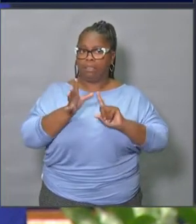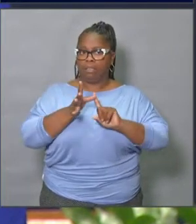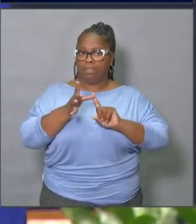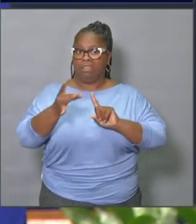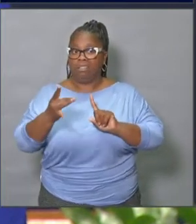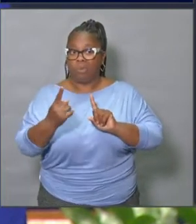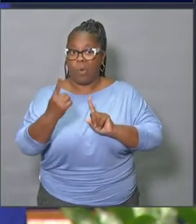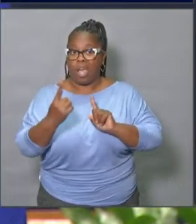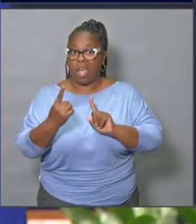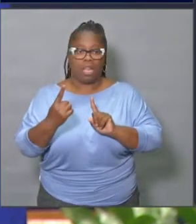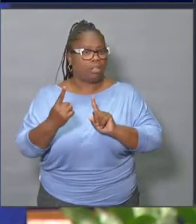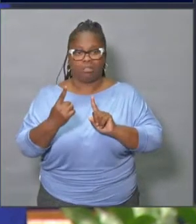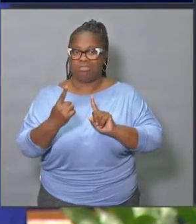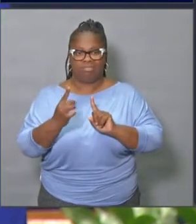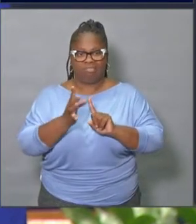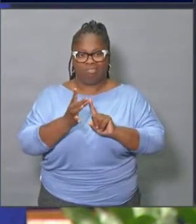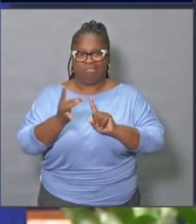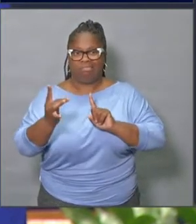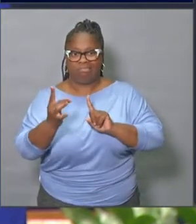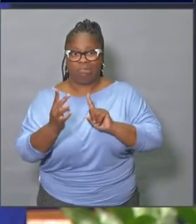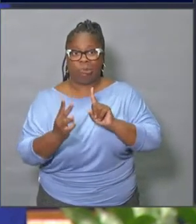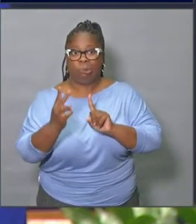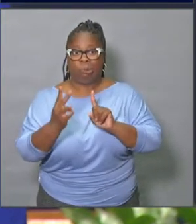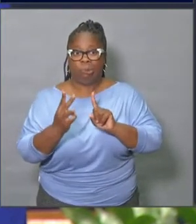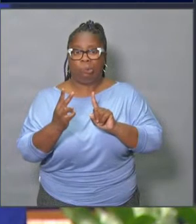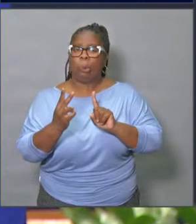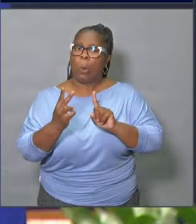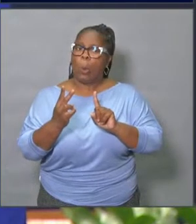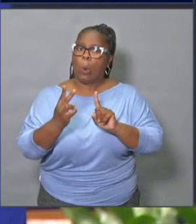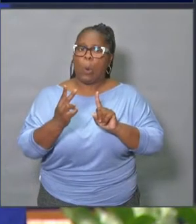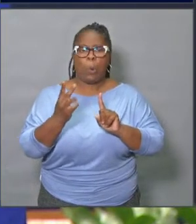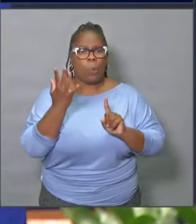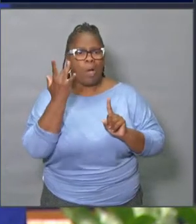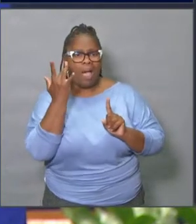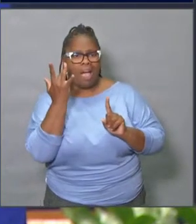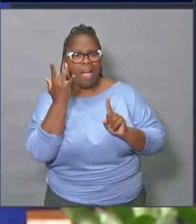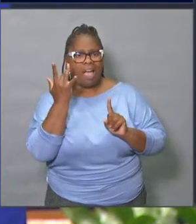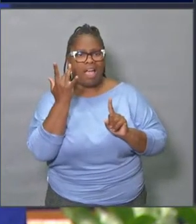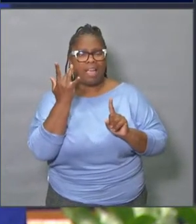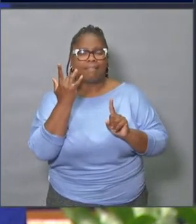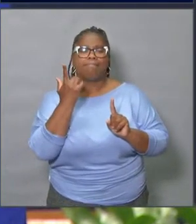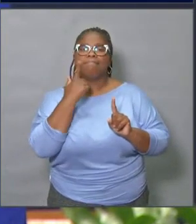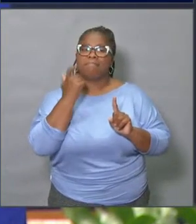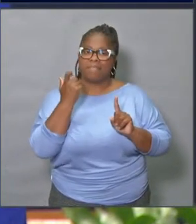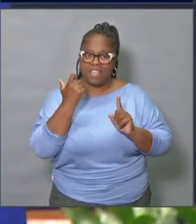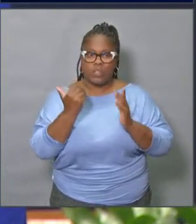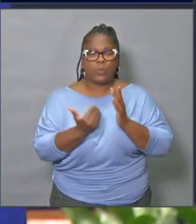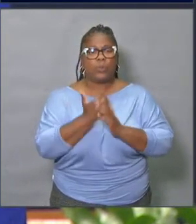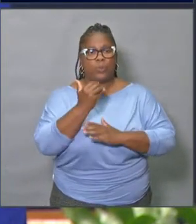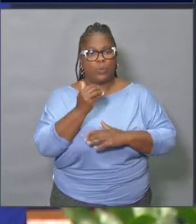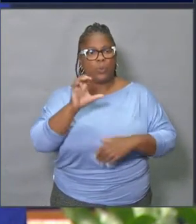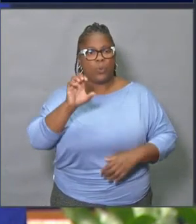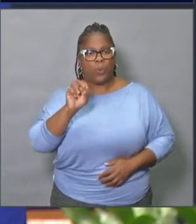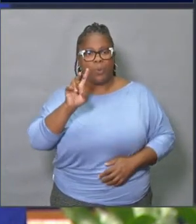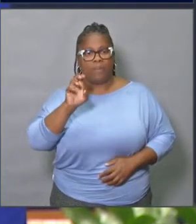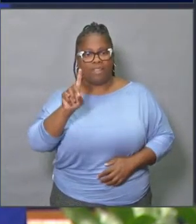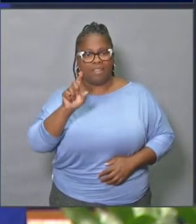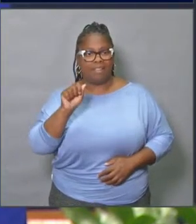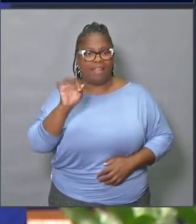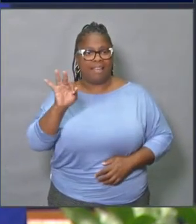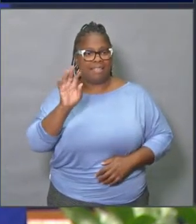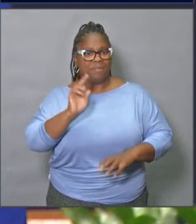the effective transmission rate, are the direct result of the actual number of new COVID-19 patients that